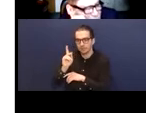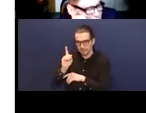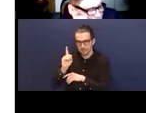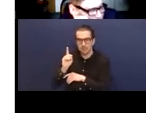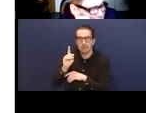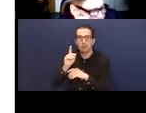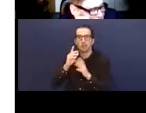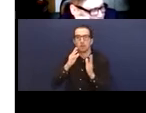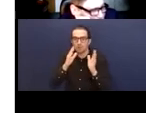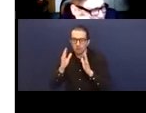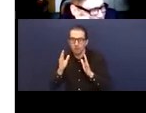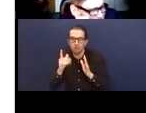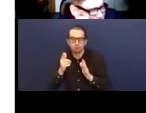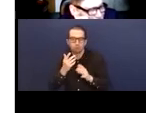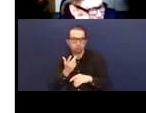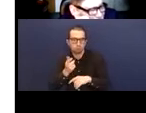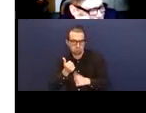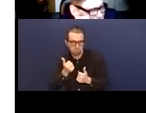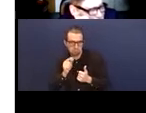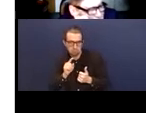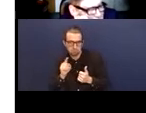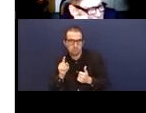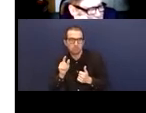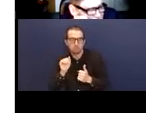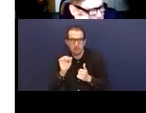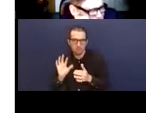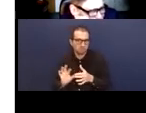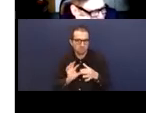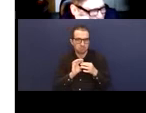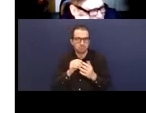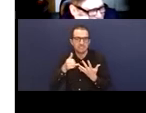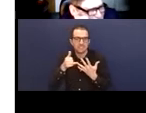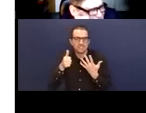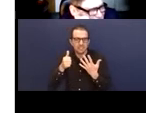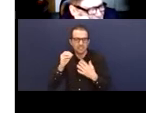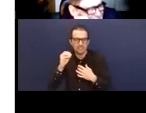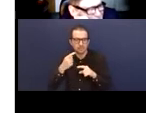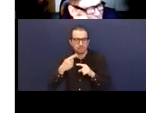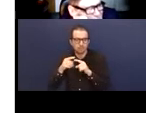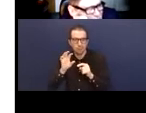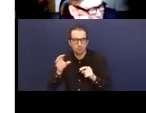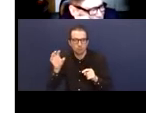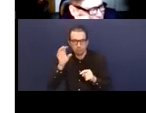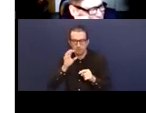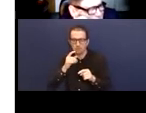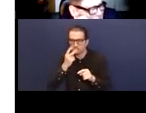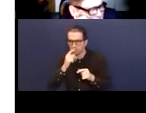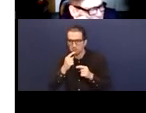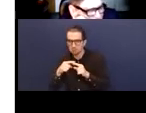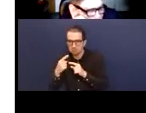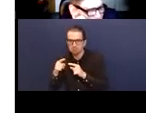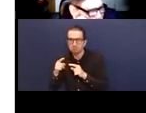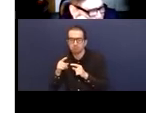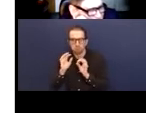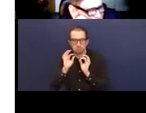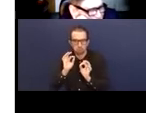that people carrying out surveys do, because it's crucial, isn't it, to have a good idea of the number of